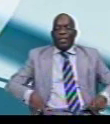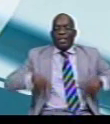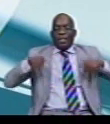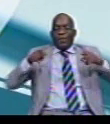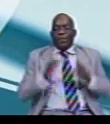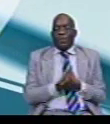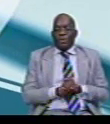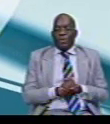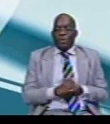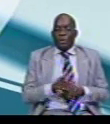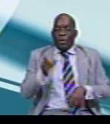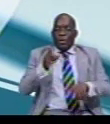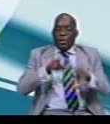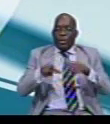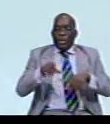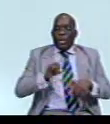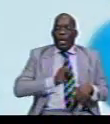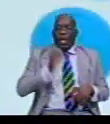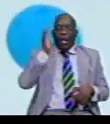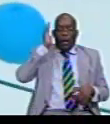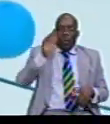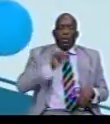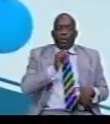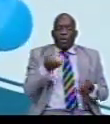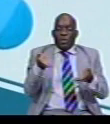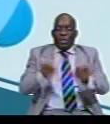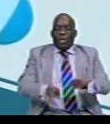live. I say I shall not die but live.